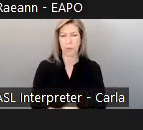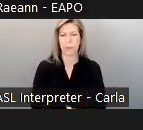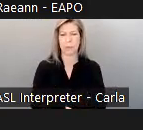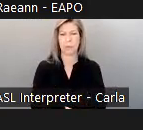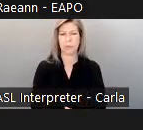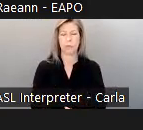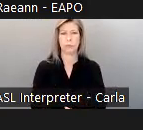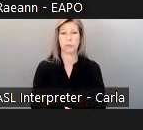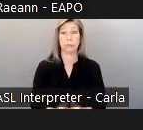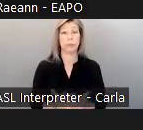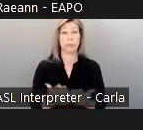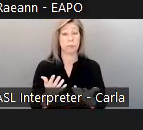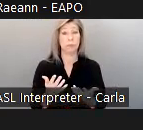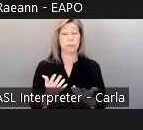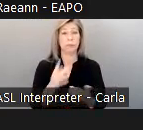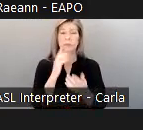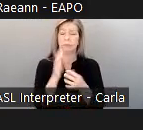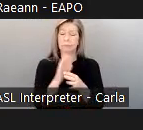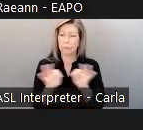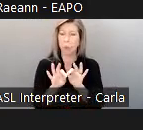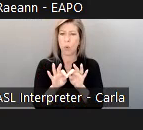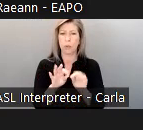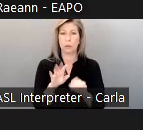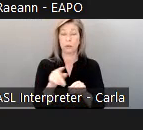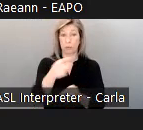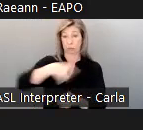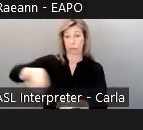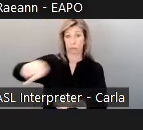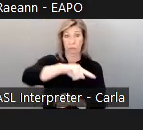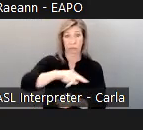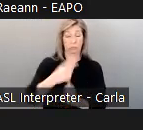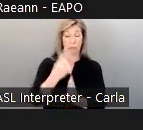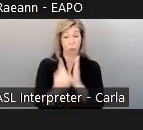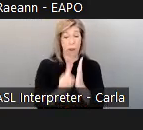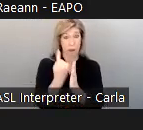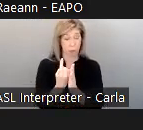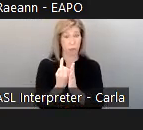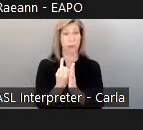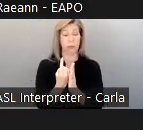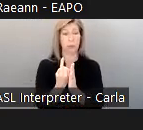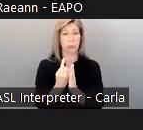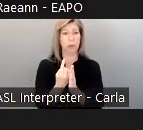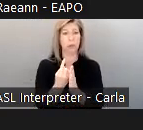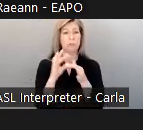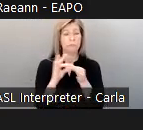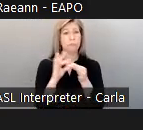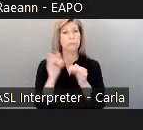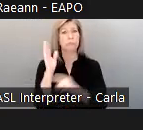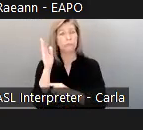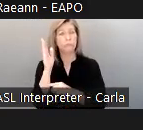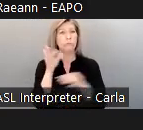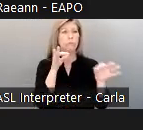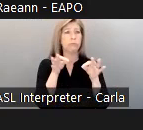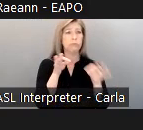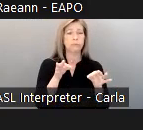Because I really want to take this hour together to not override your feelings, your